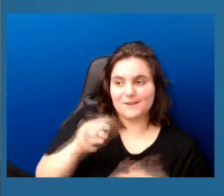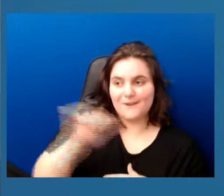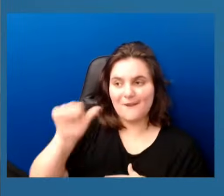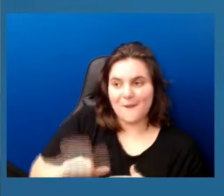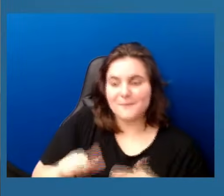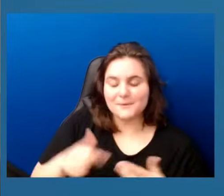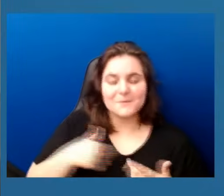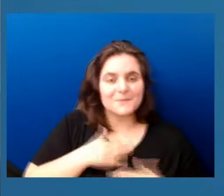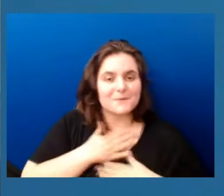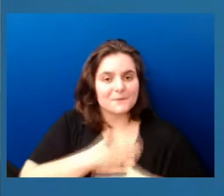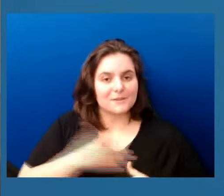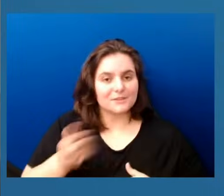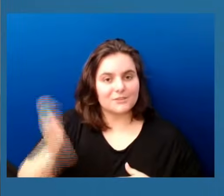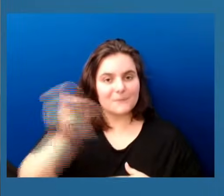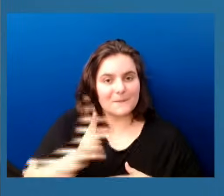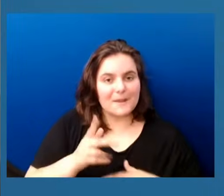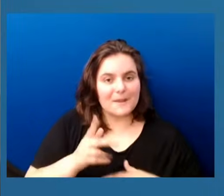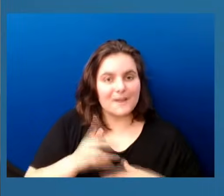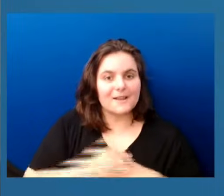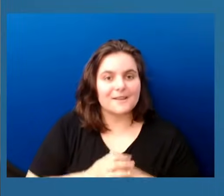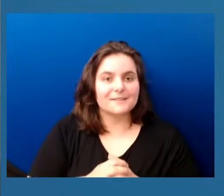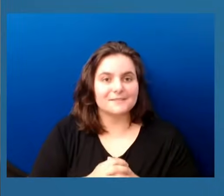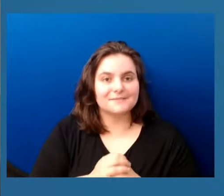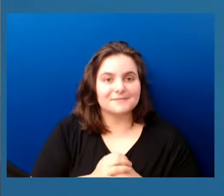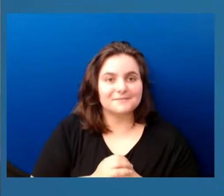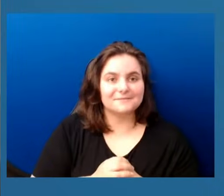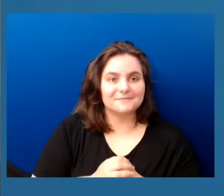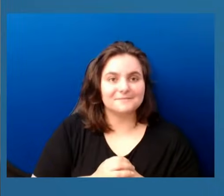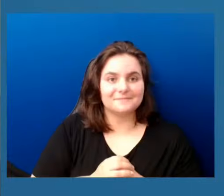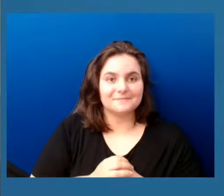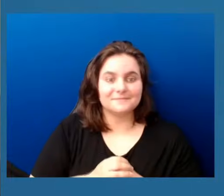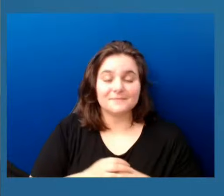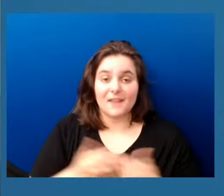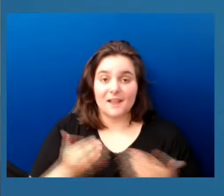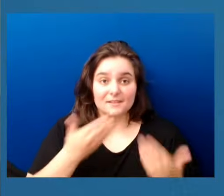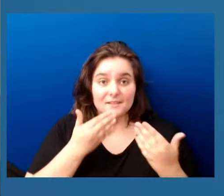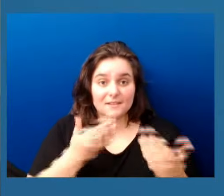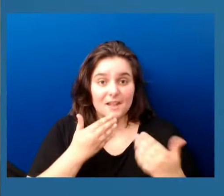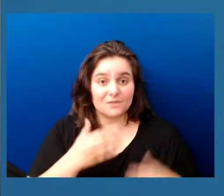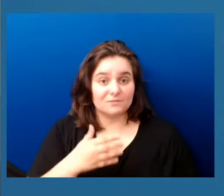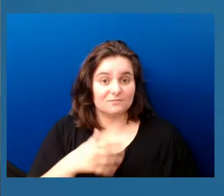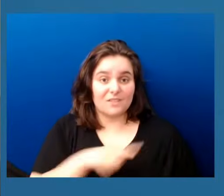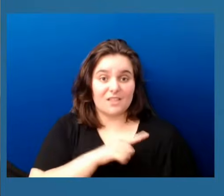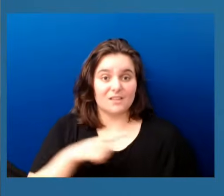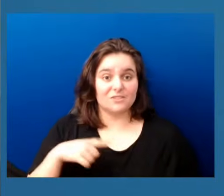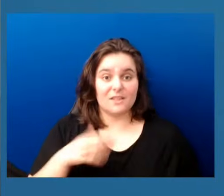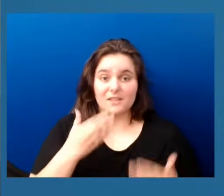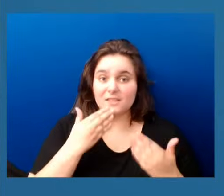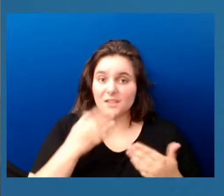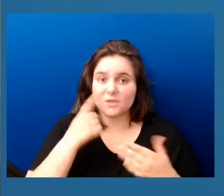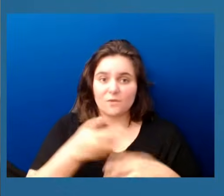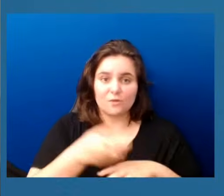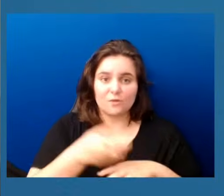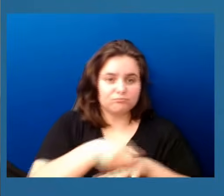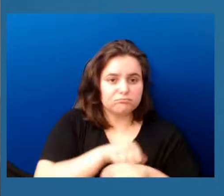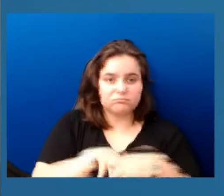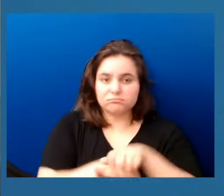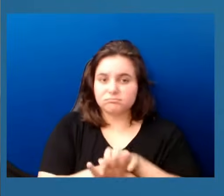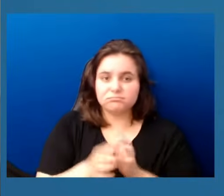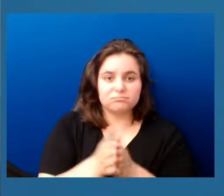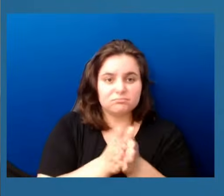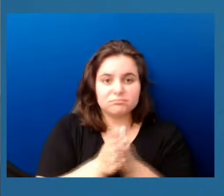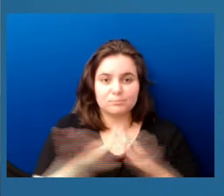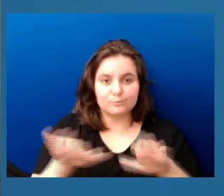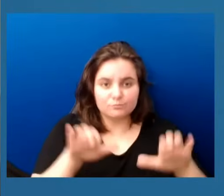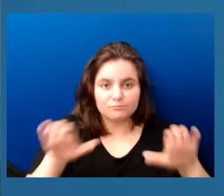back. And members of the legislature, thank you for rolling up your sleeves and pitching in and getting this done. It's very important to us. As a sheriff, my